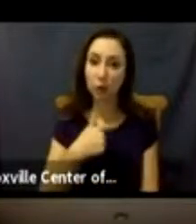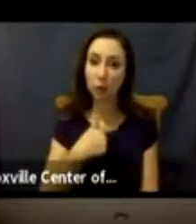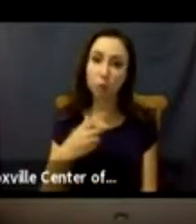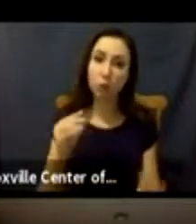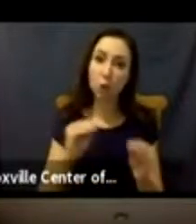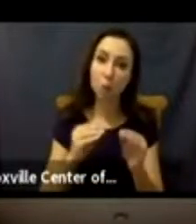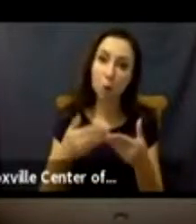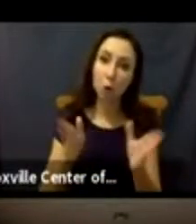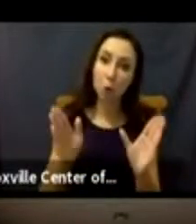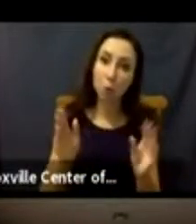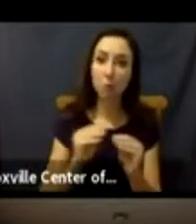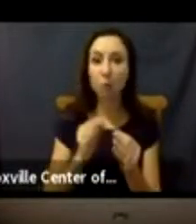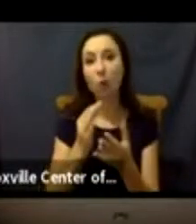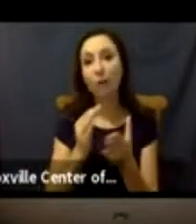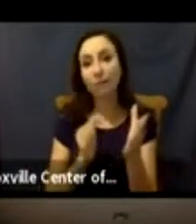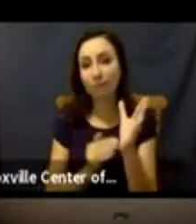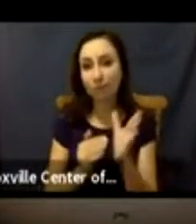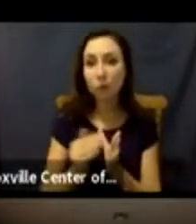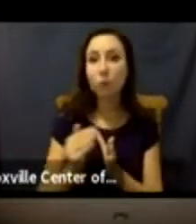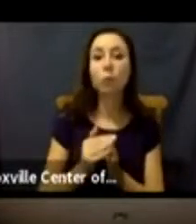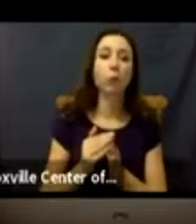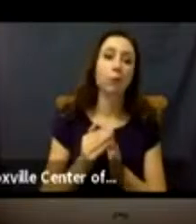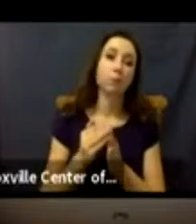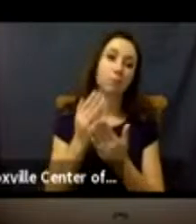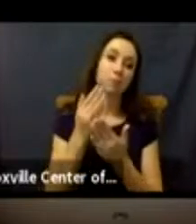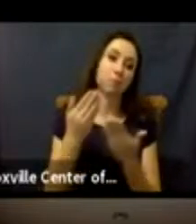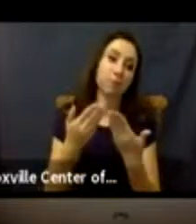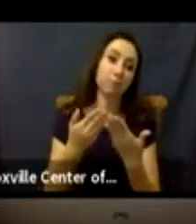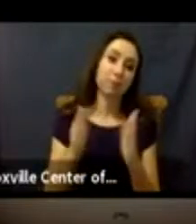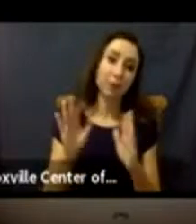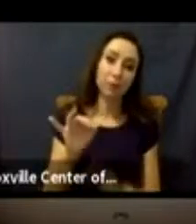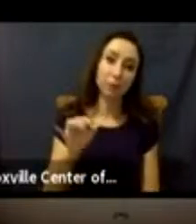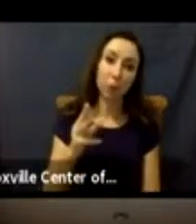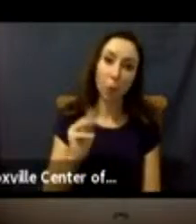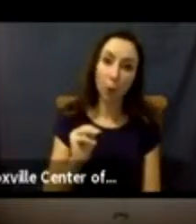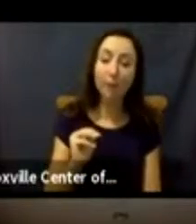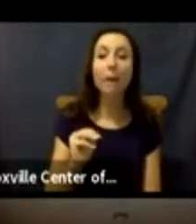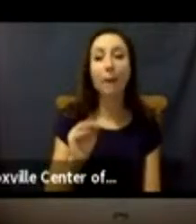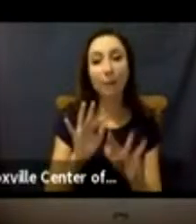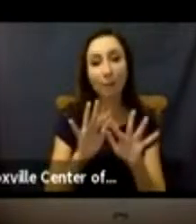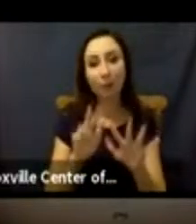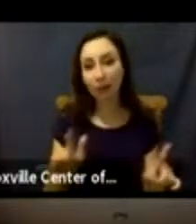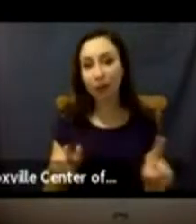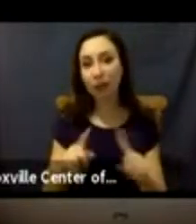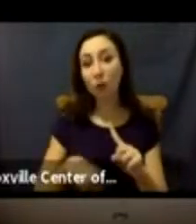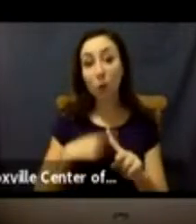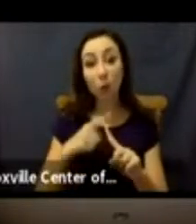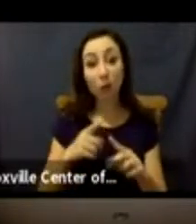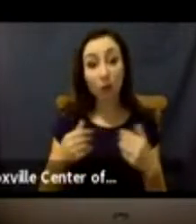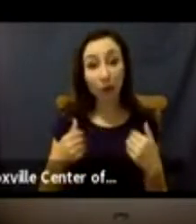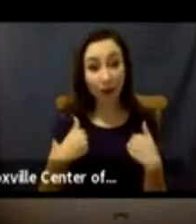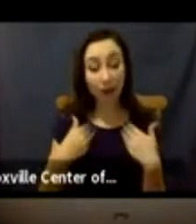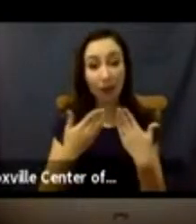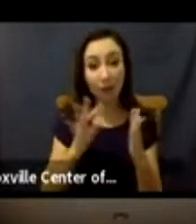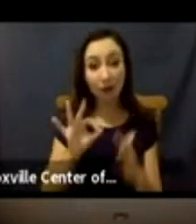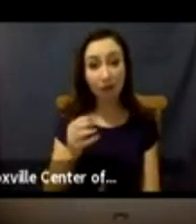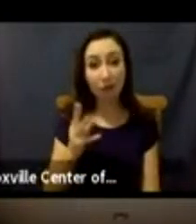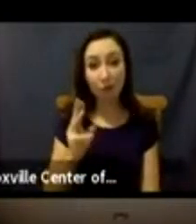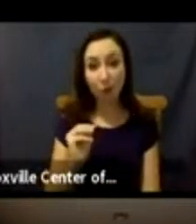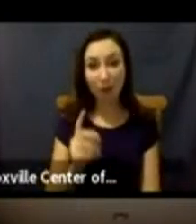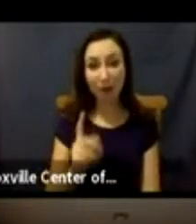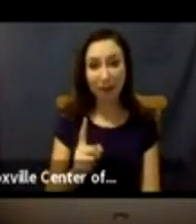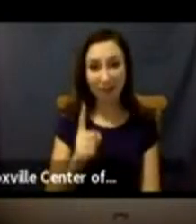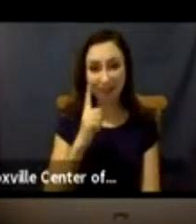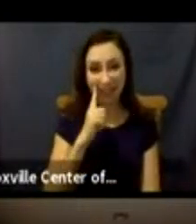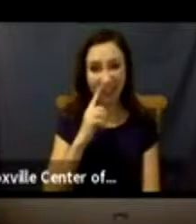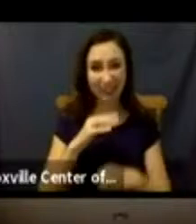open, have more frequent public forum, et cetera. I'd like to point out that, when we've had public forum, it was at least